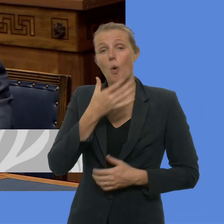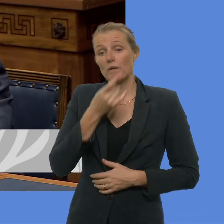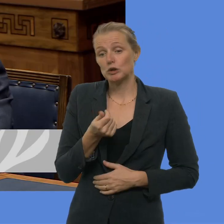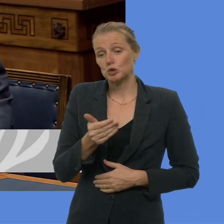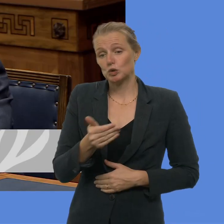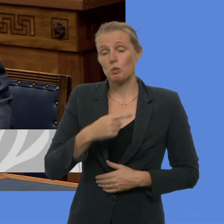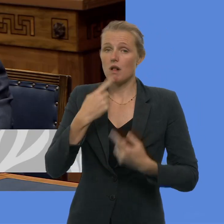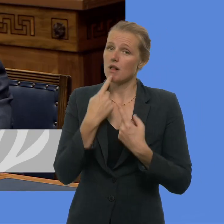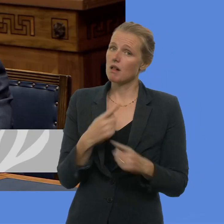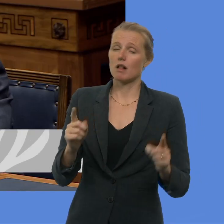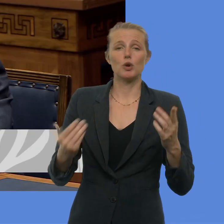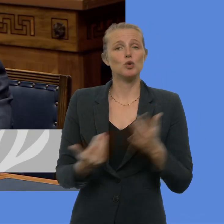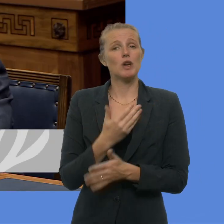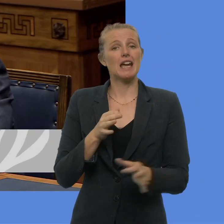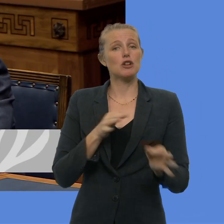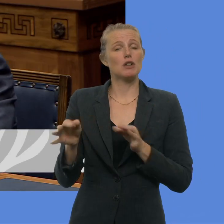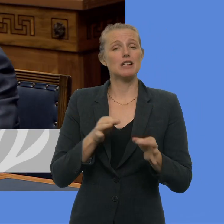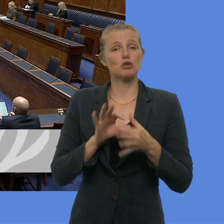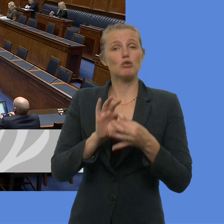relations strategy. Declan Kearney.